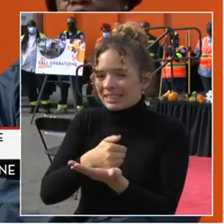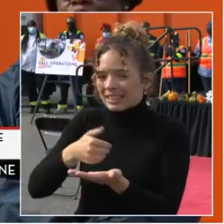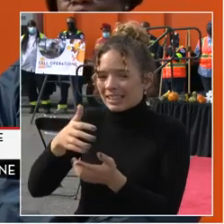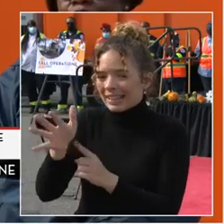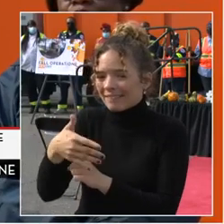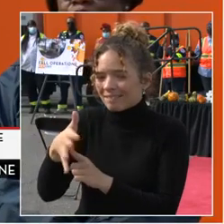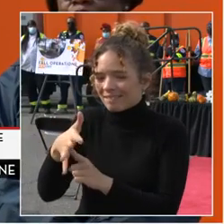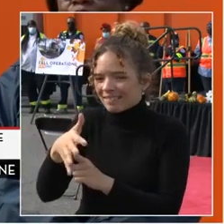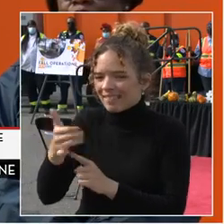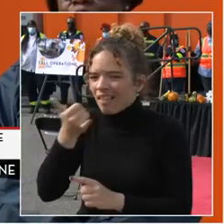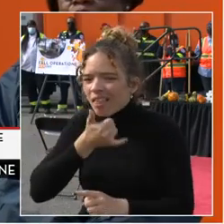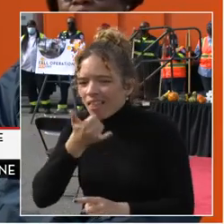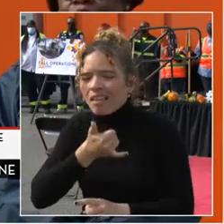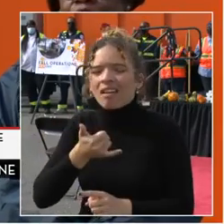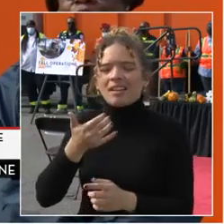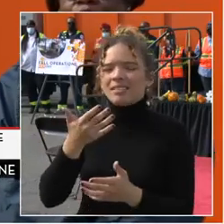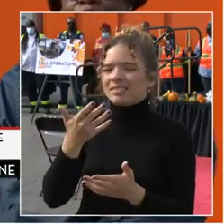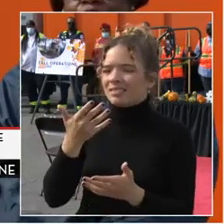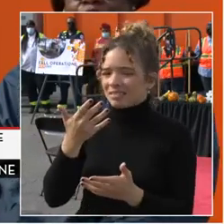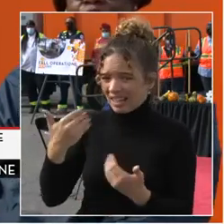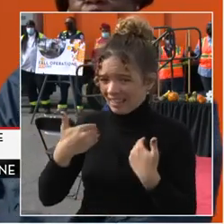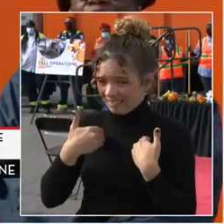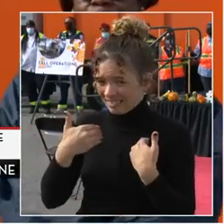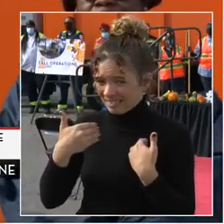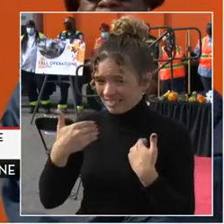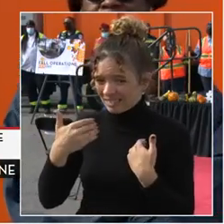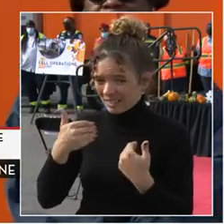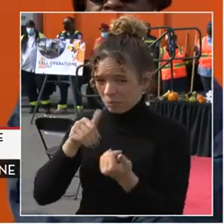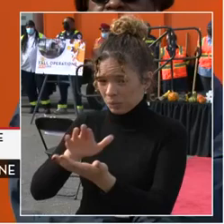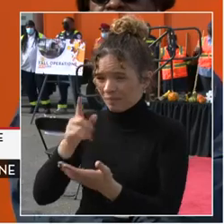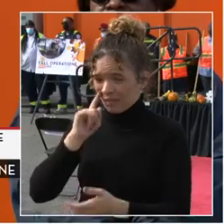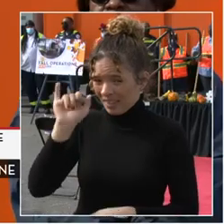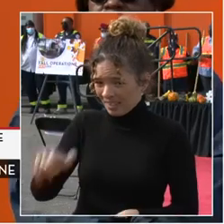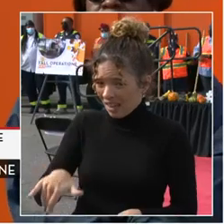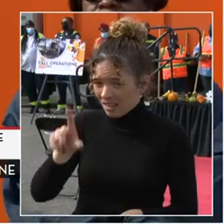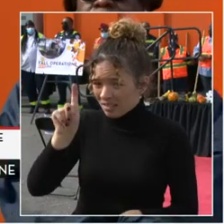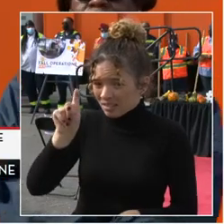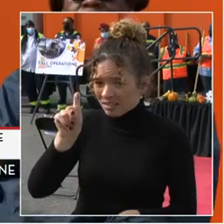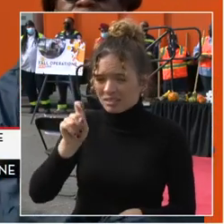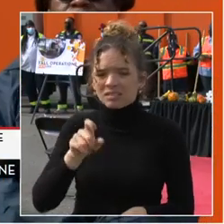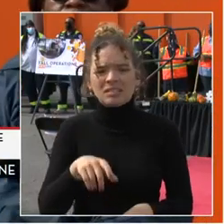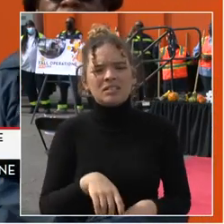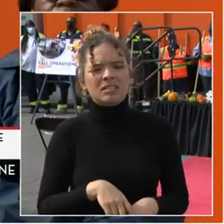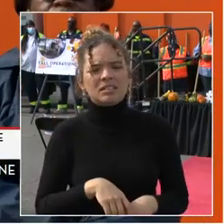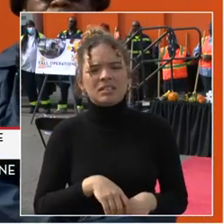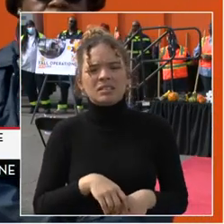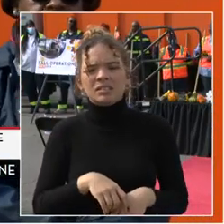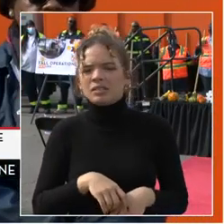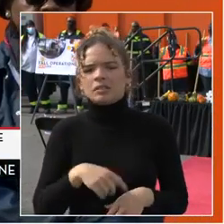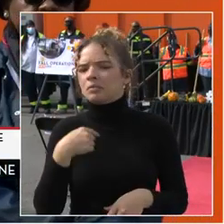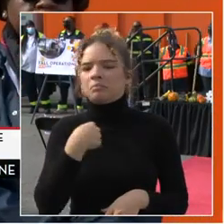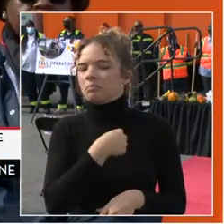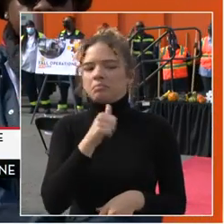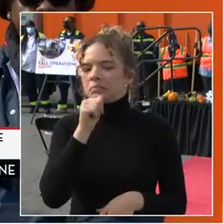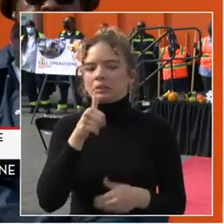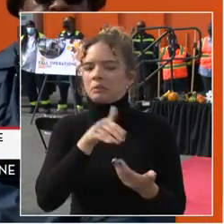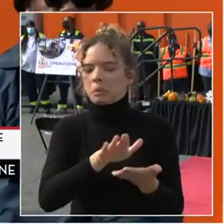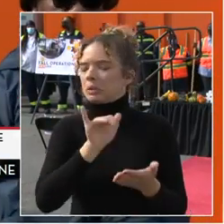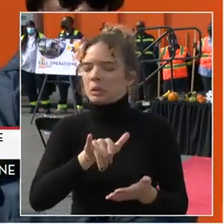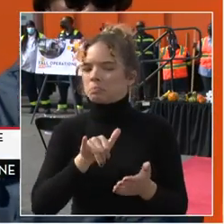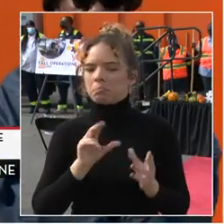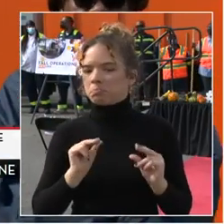I don't think that's certainly not how we approach our leaf season. We actually see this as a bonus service,